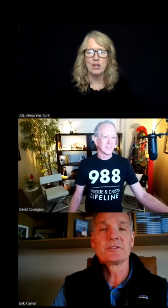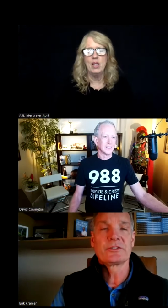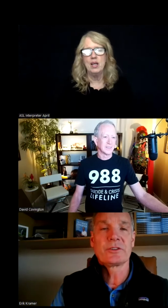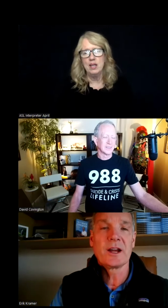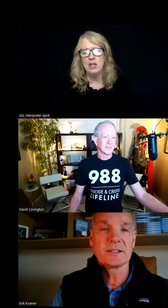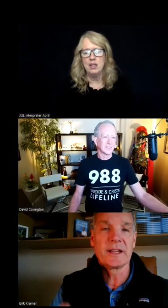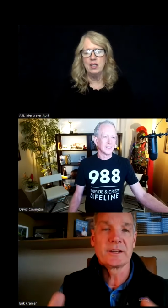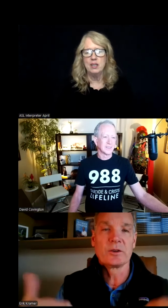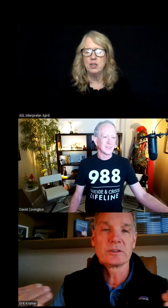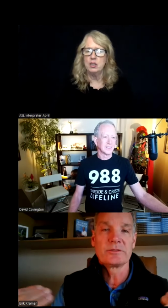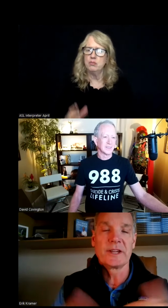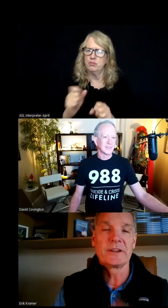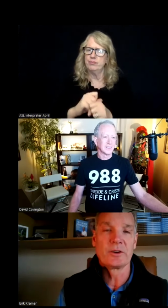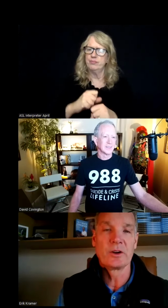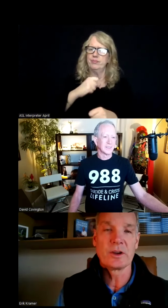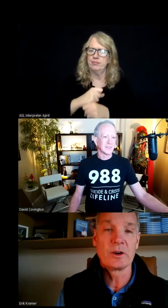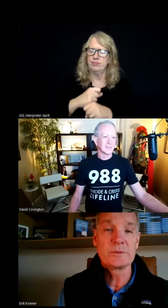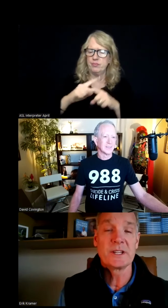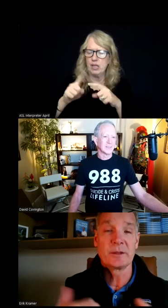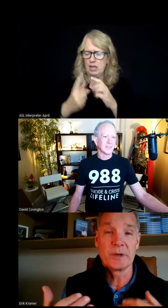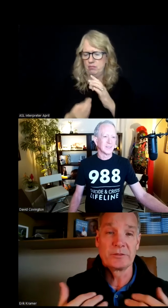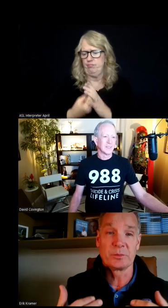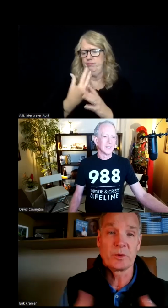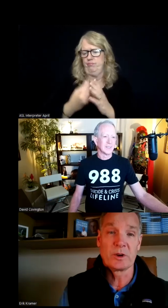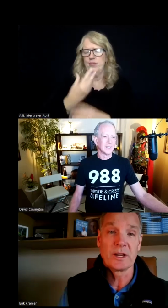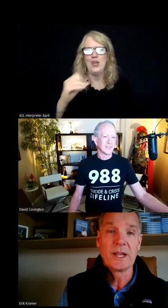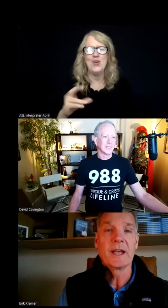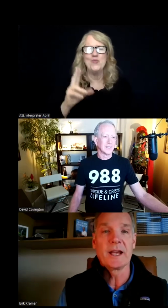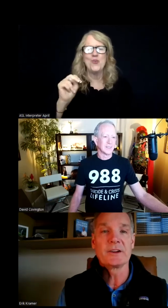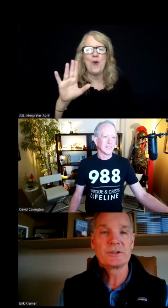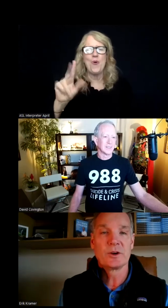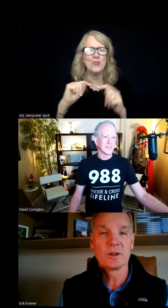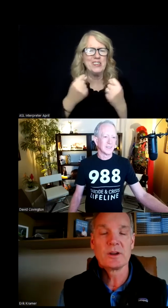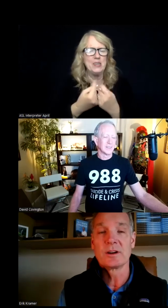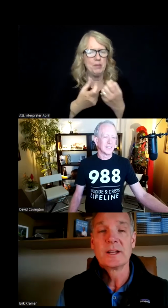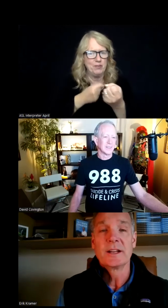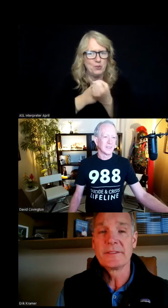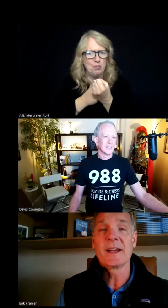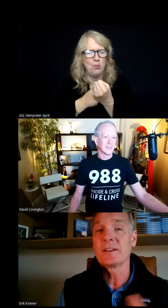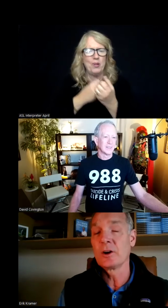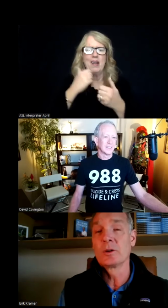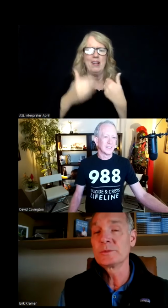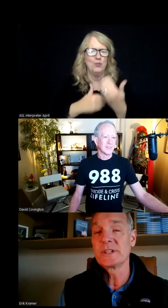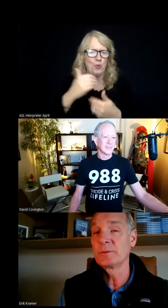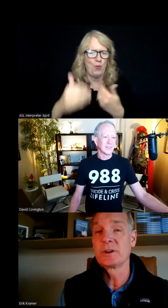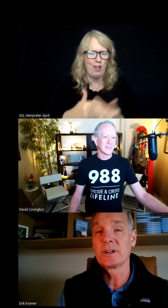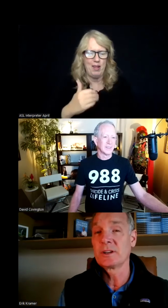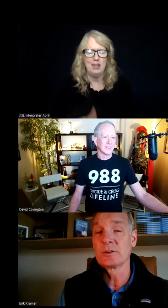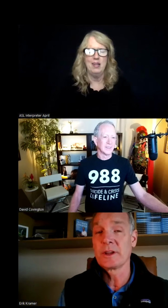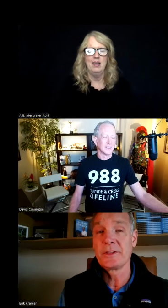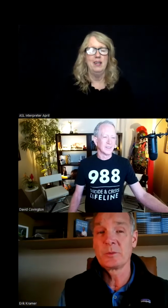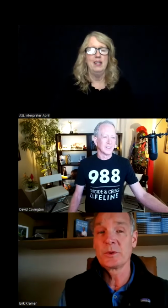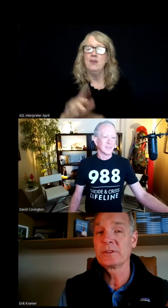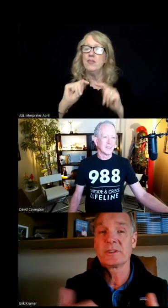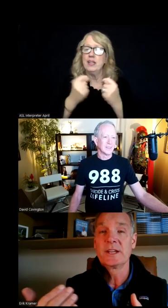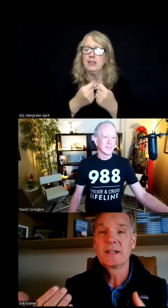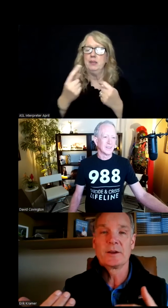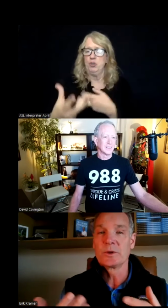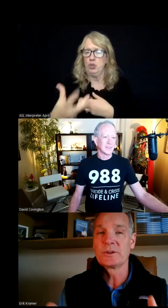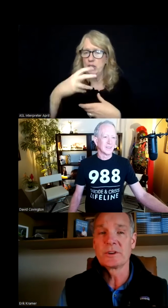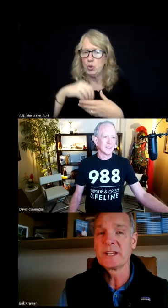but construct and cultivate your own home team of support as you go along. That home team could include a